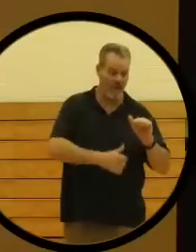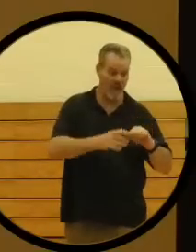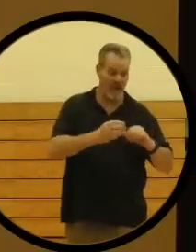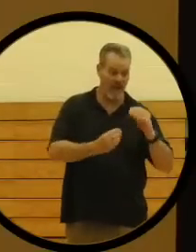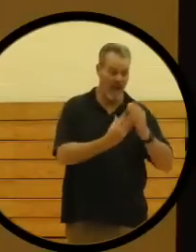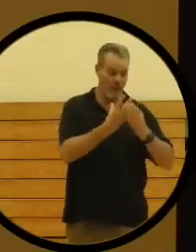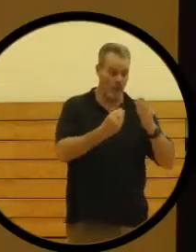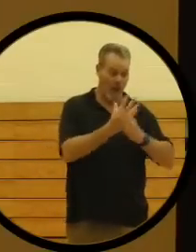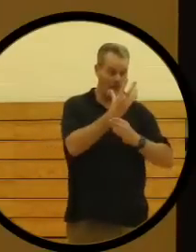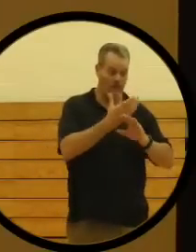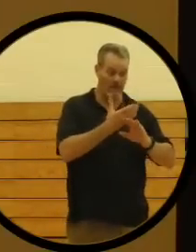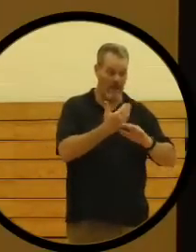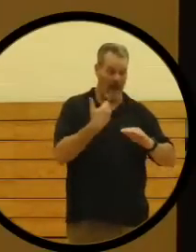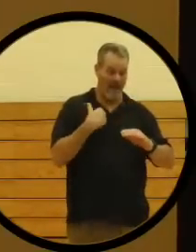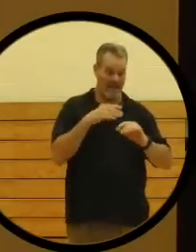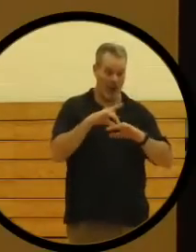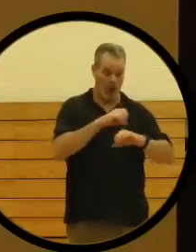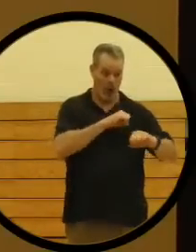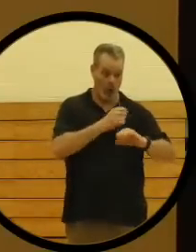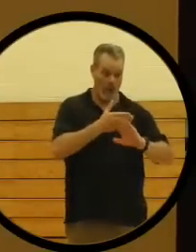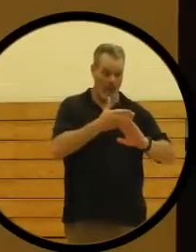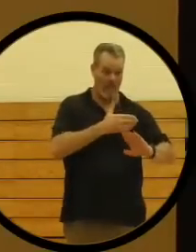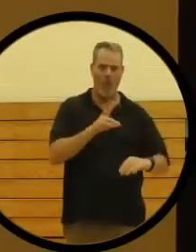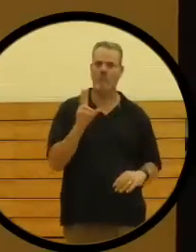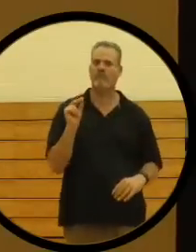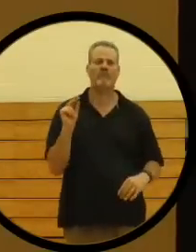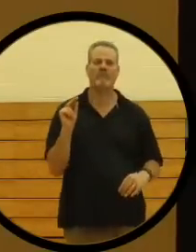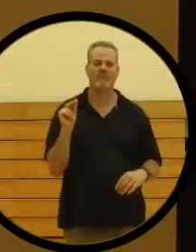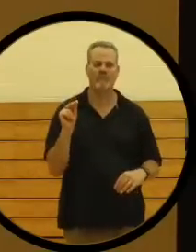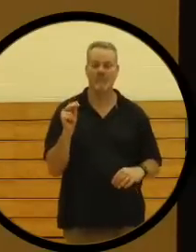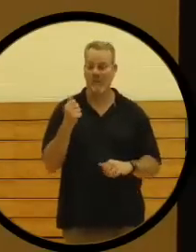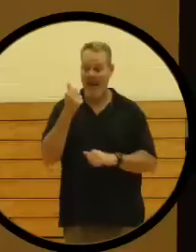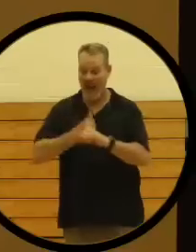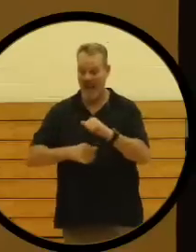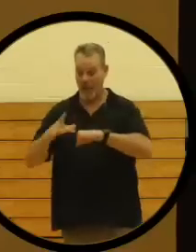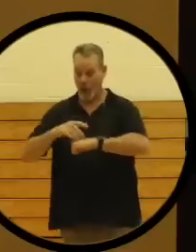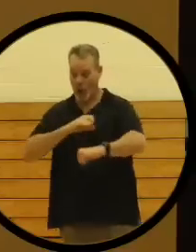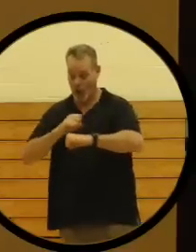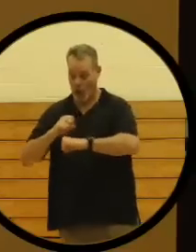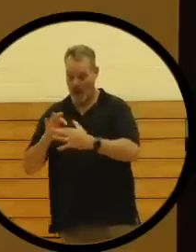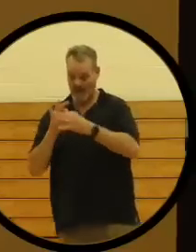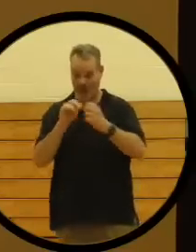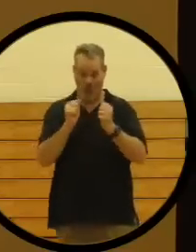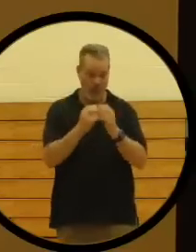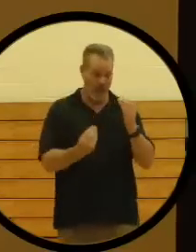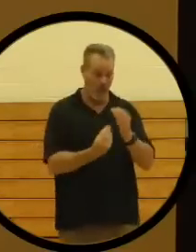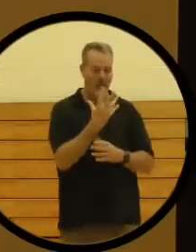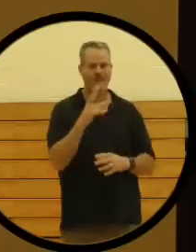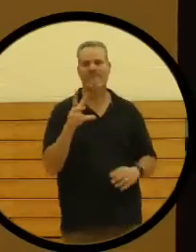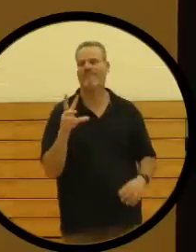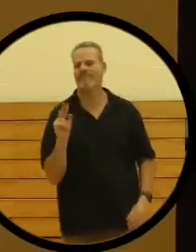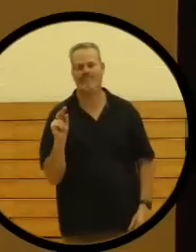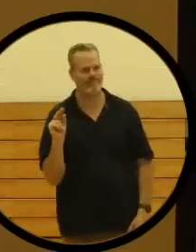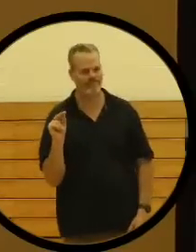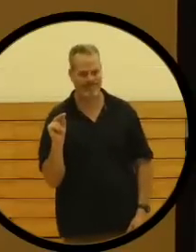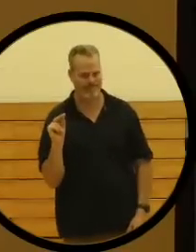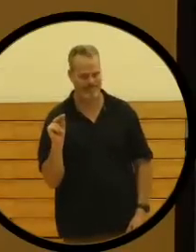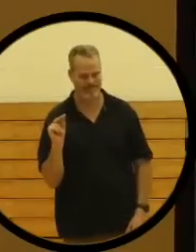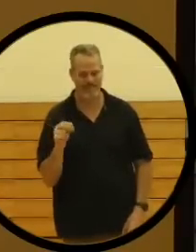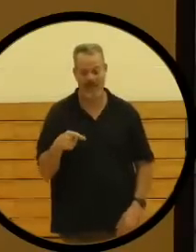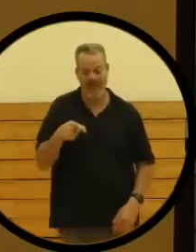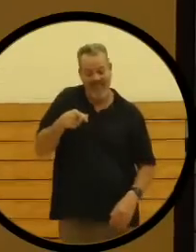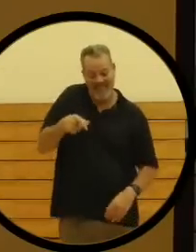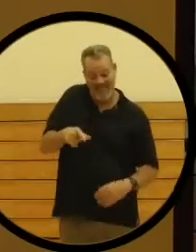by an earthquake, and not every earthquake is related to an eruption. So this earthquake